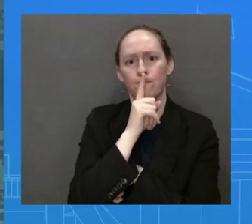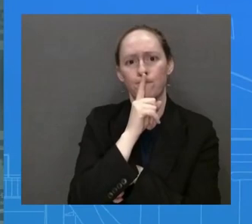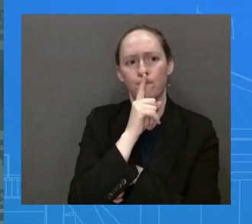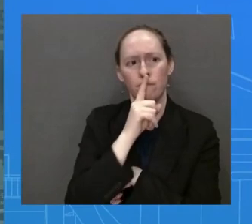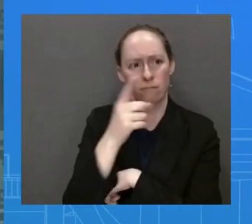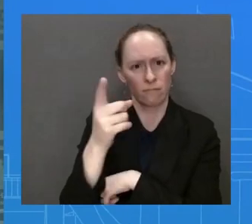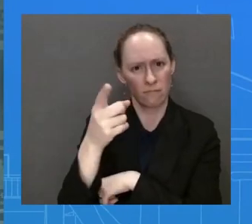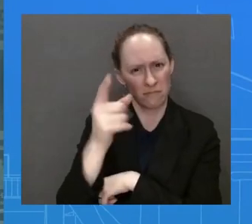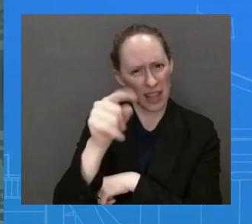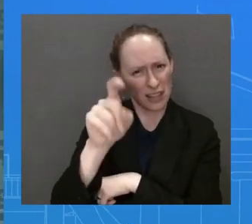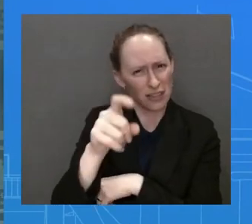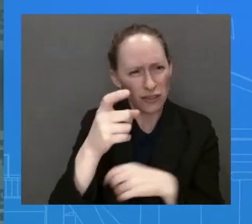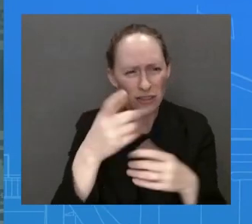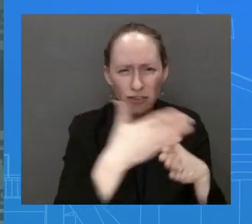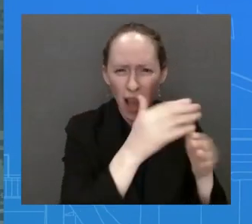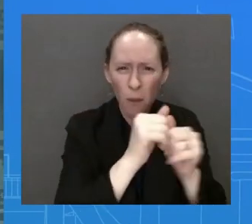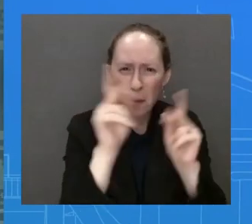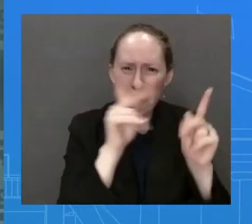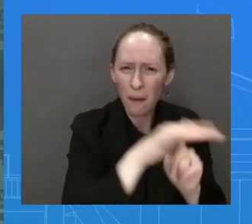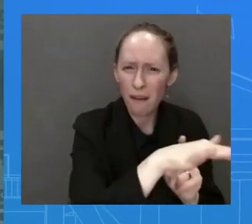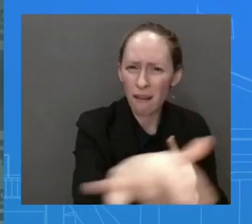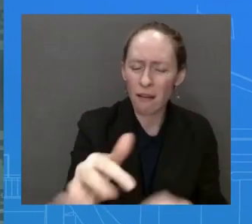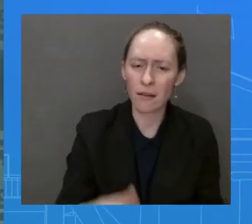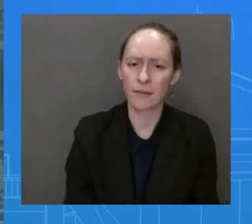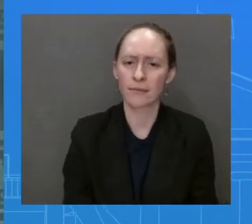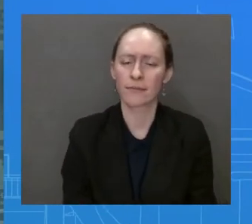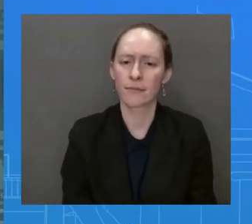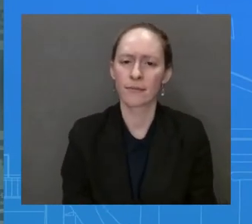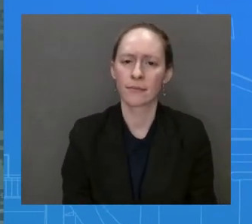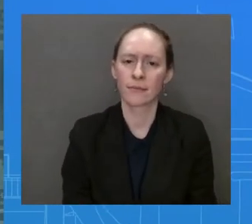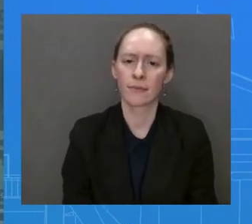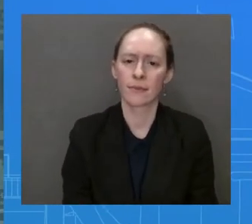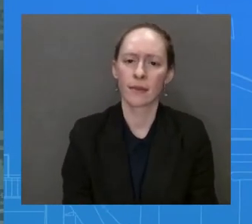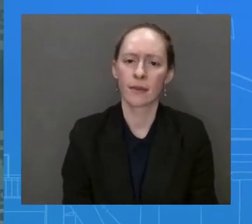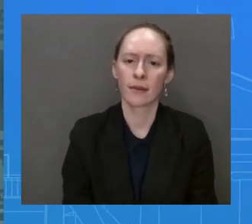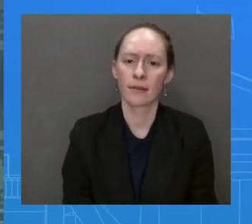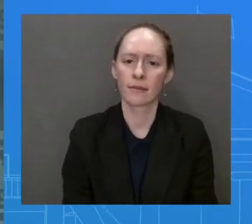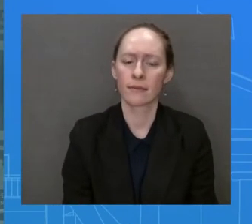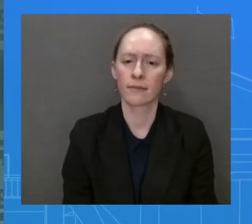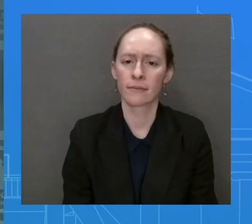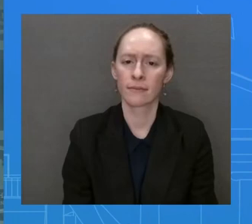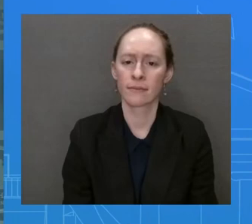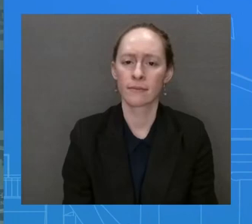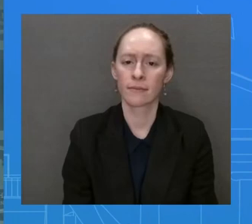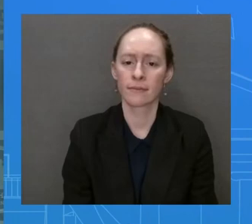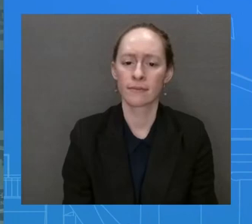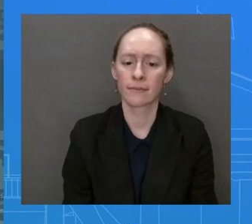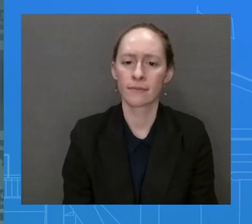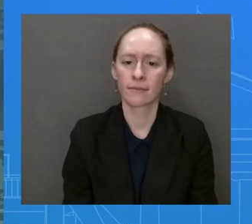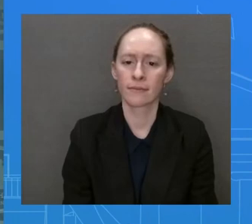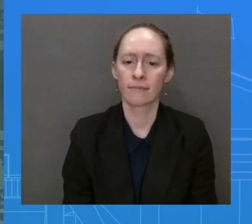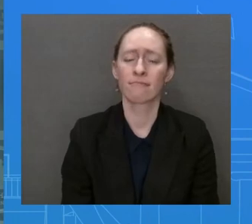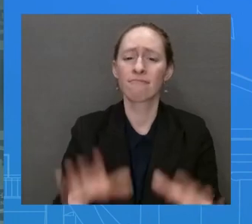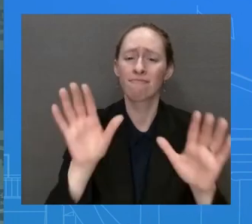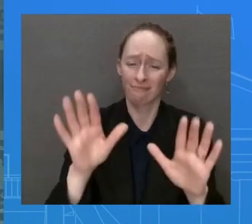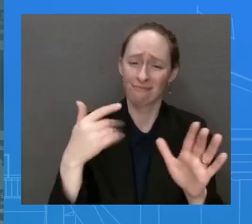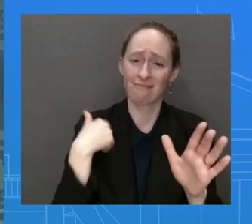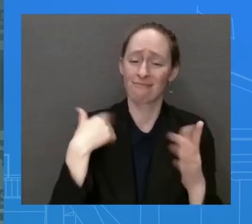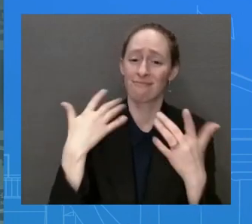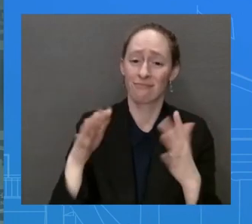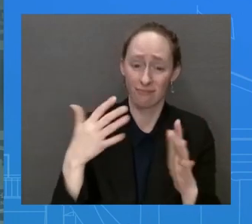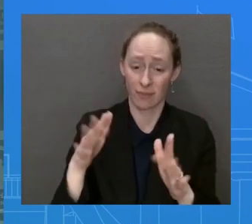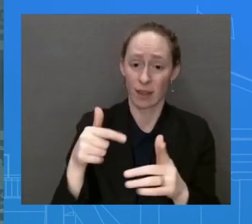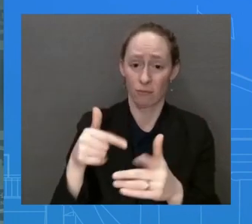this, Kristen. We have been transparent in the last couple of days. Remember, there's an ongoing process, and we have spoken when it